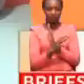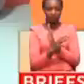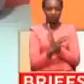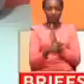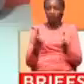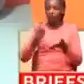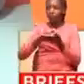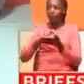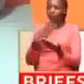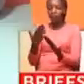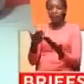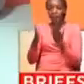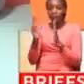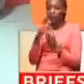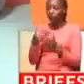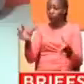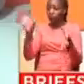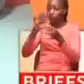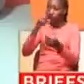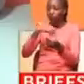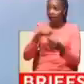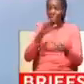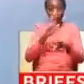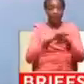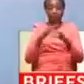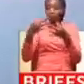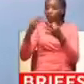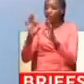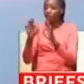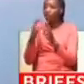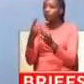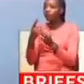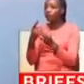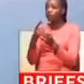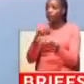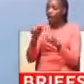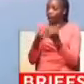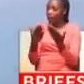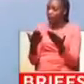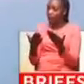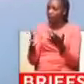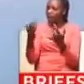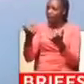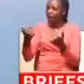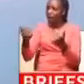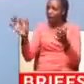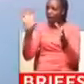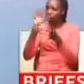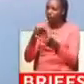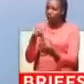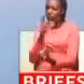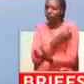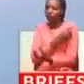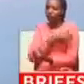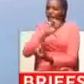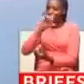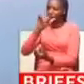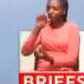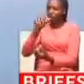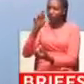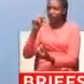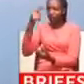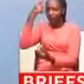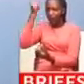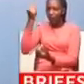just joined us, I think it's very important to mention, in this case, you're going to Dr. Jafari, as you call him, mm-hmm. because you had been told that